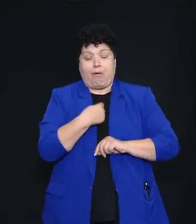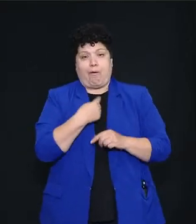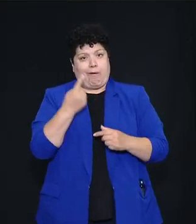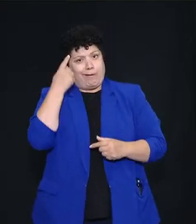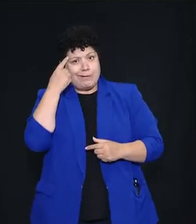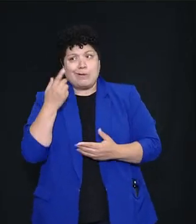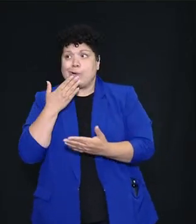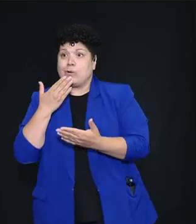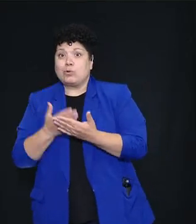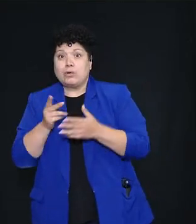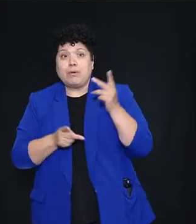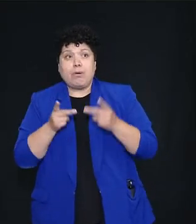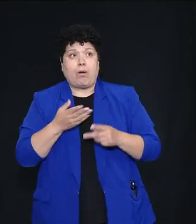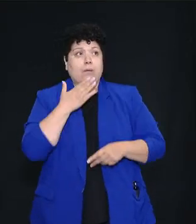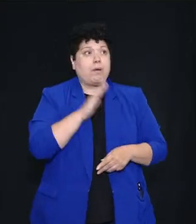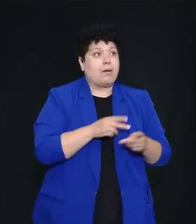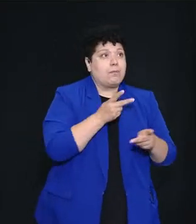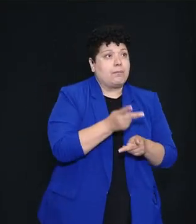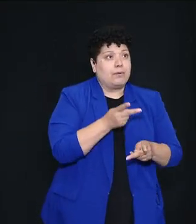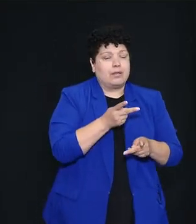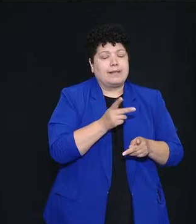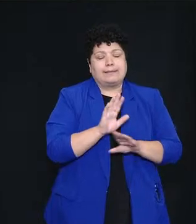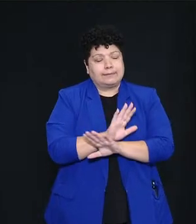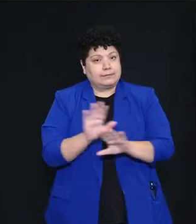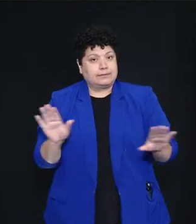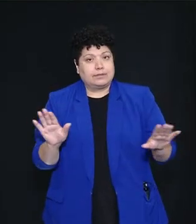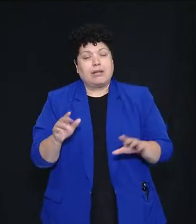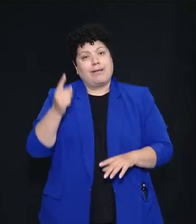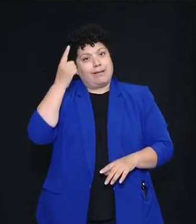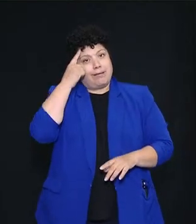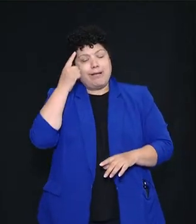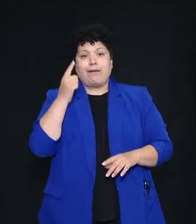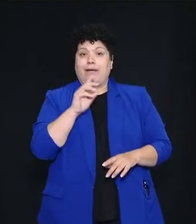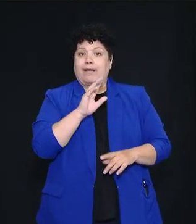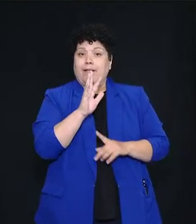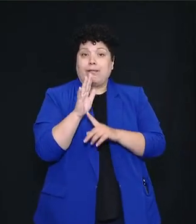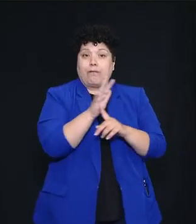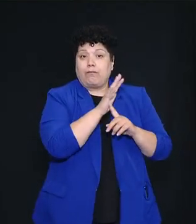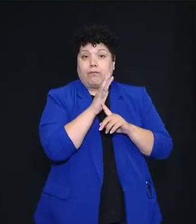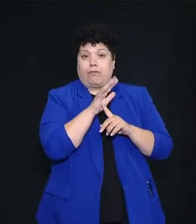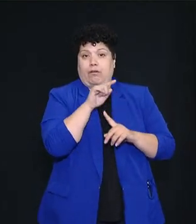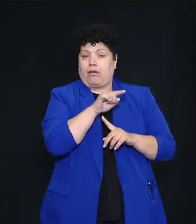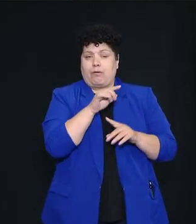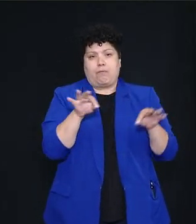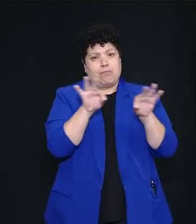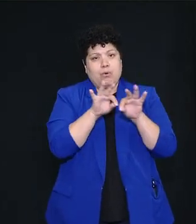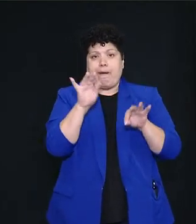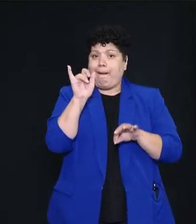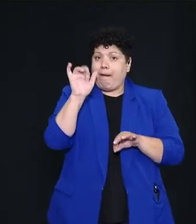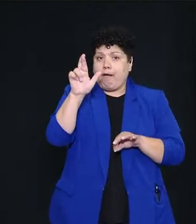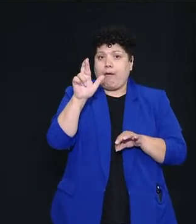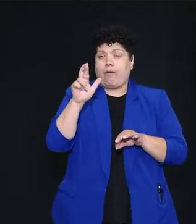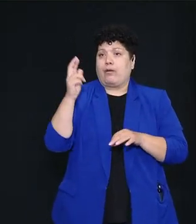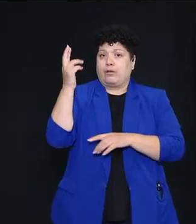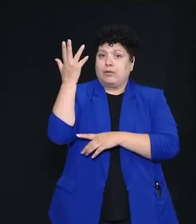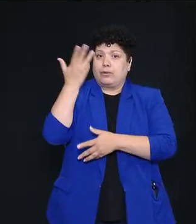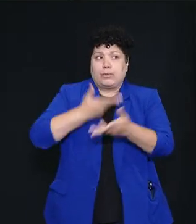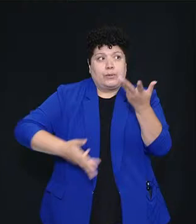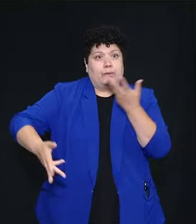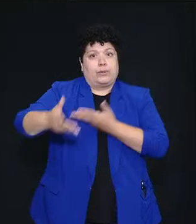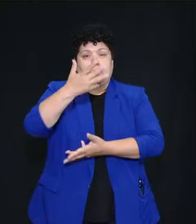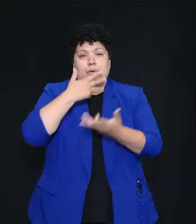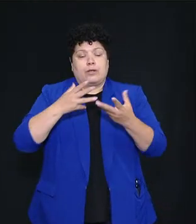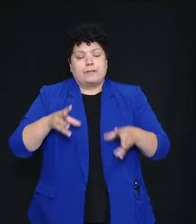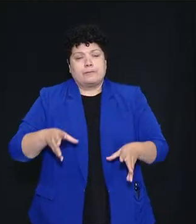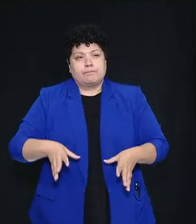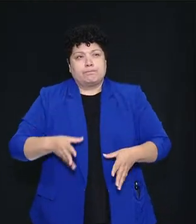bad. The large maple leaves, which absorb polluted air and in turn give out oxygen, invite